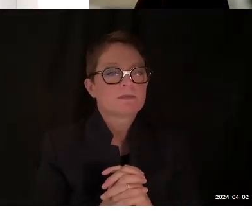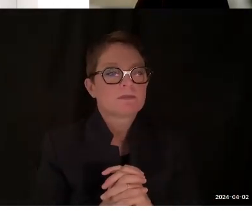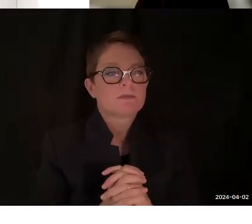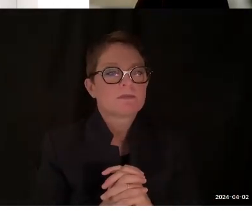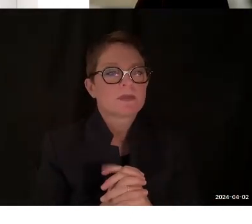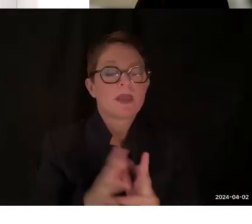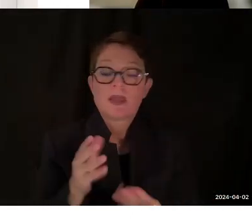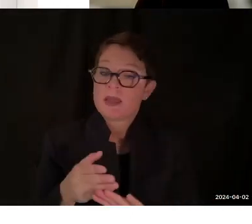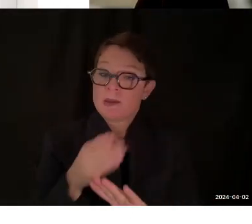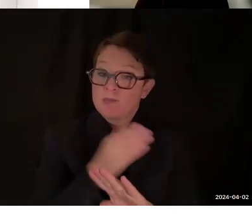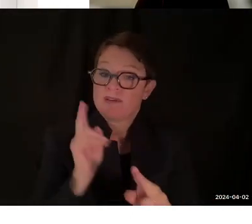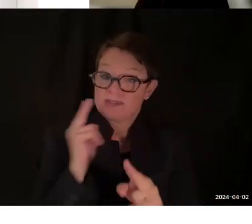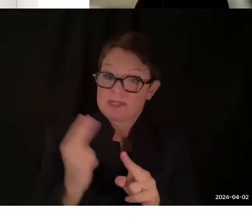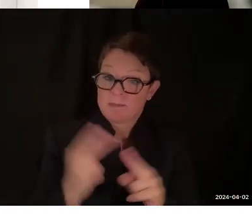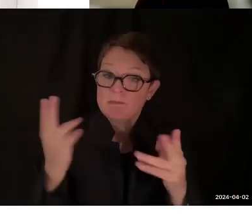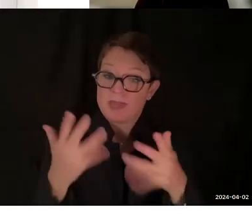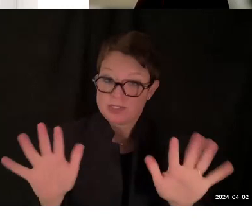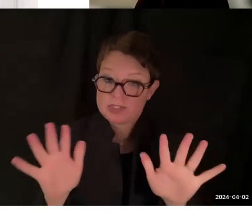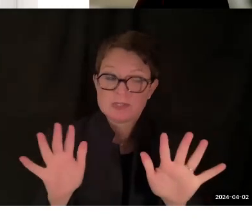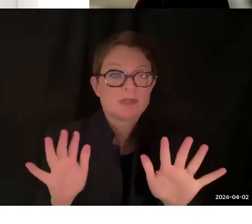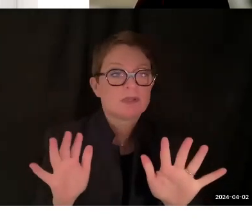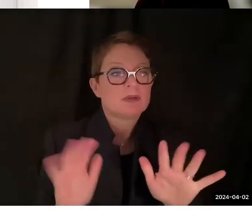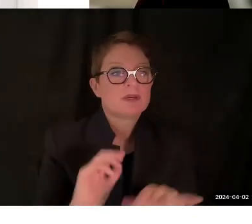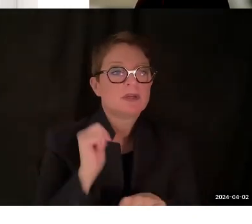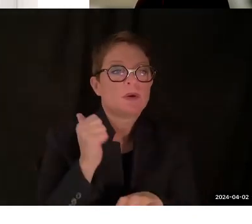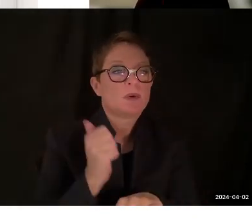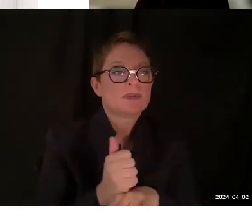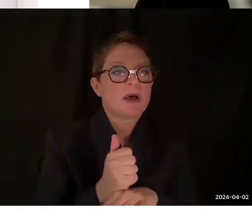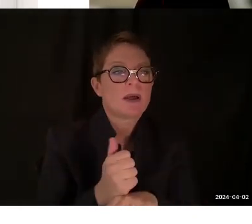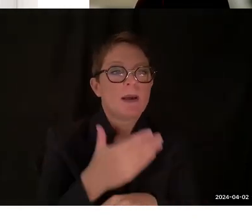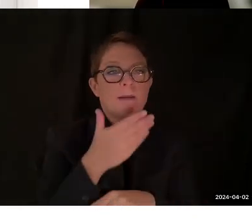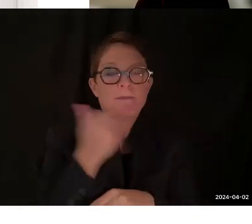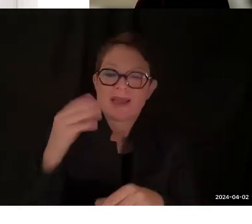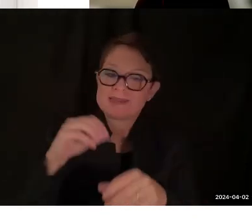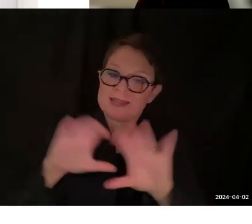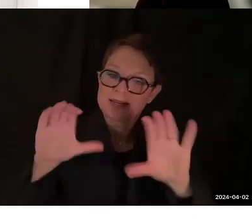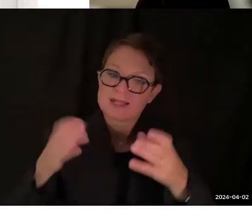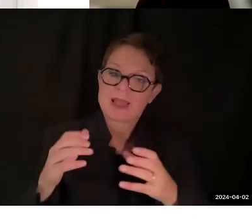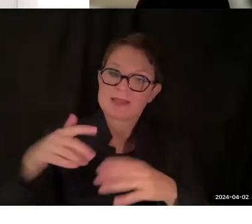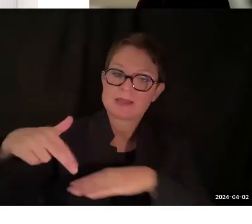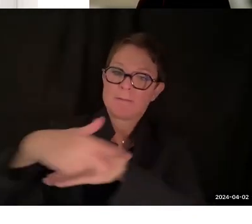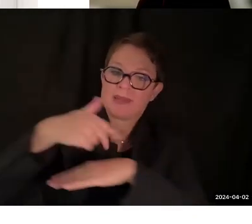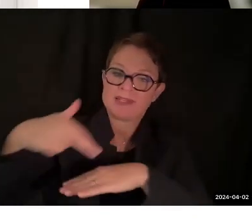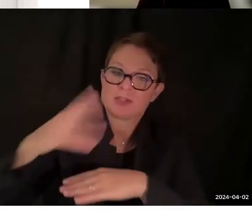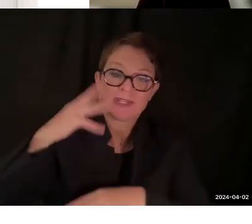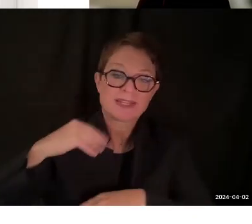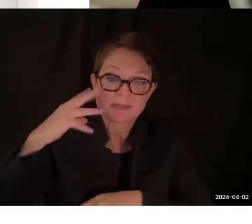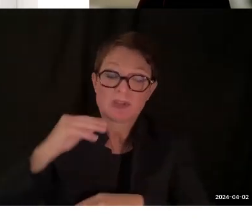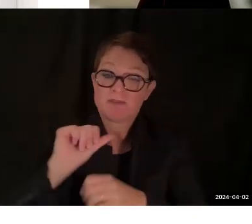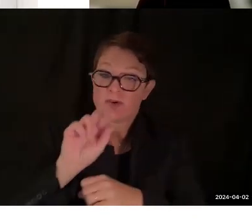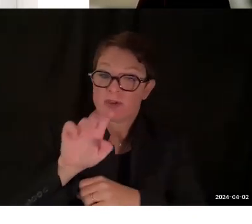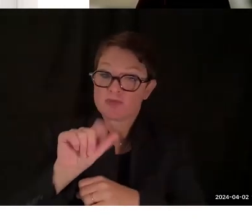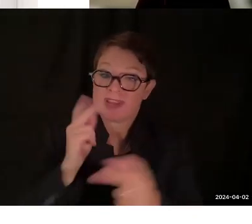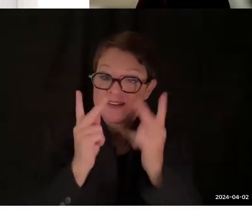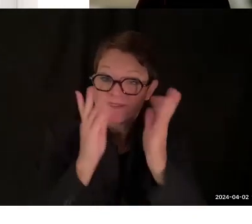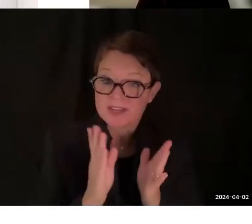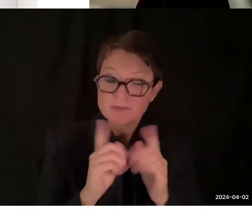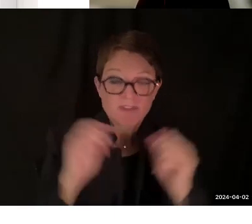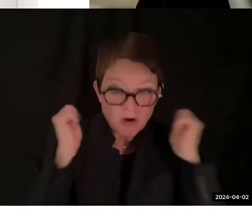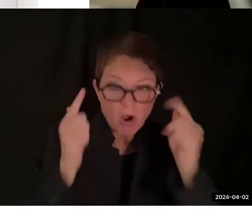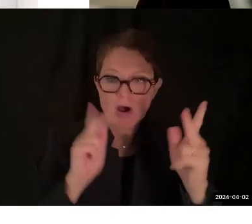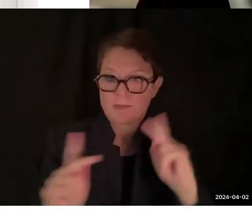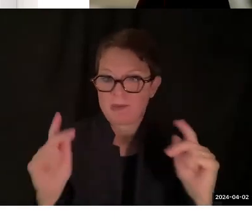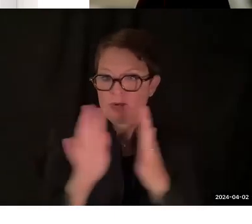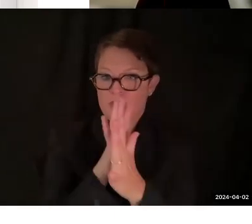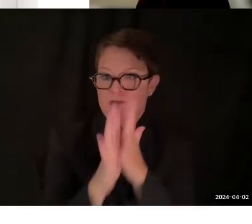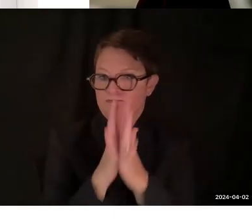As previously mentioned, we want to create a best-in-class pedestrian experience, not only for the arena visitors, but for all